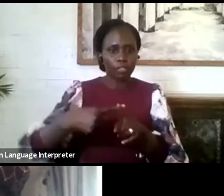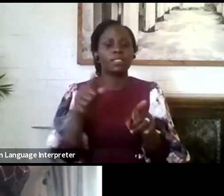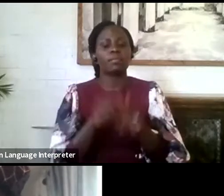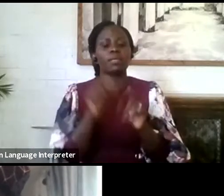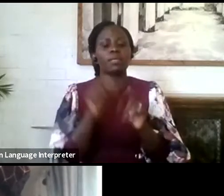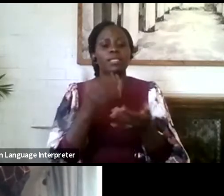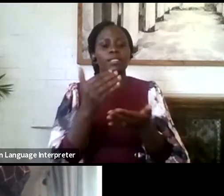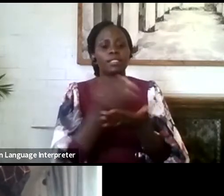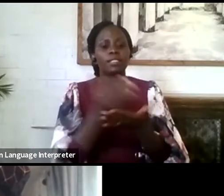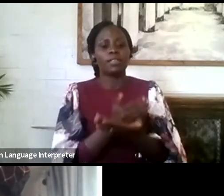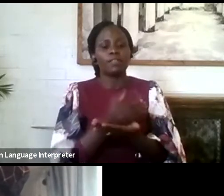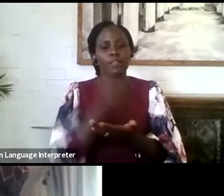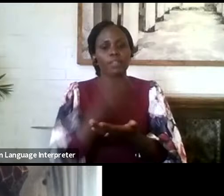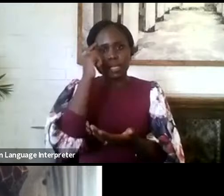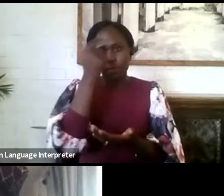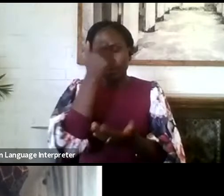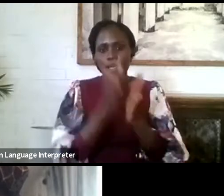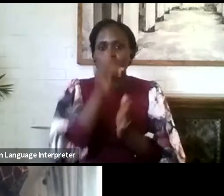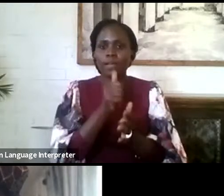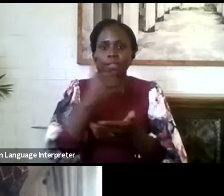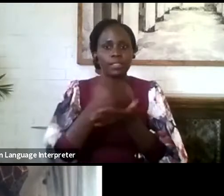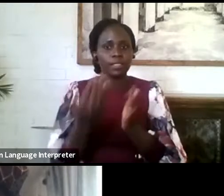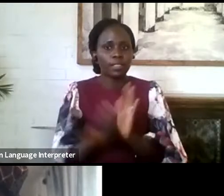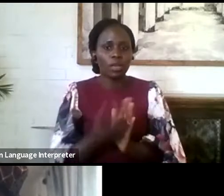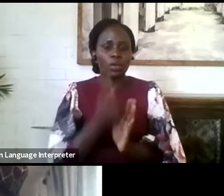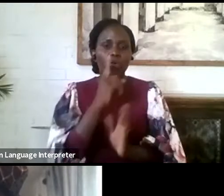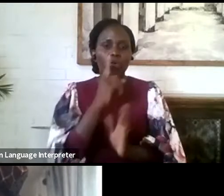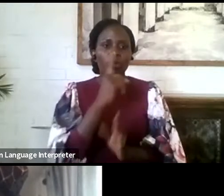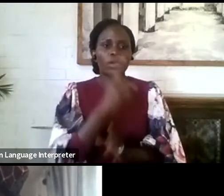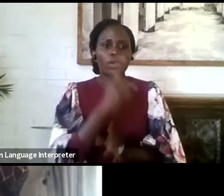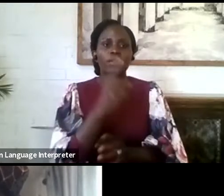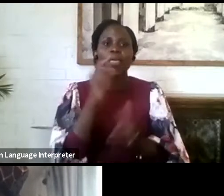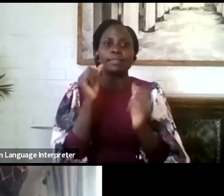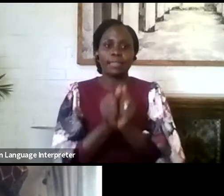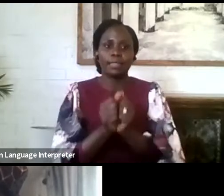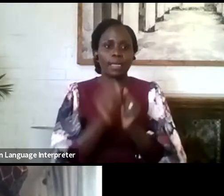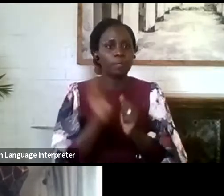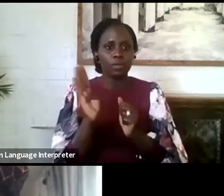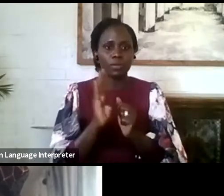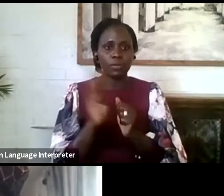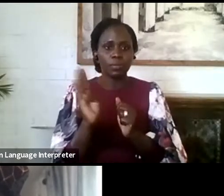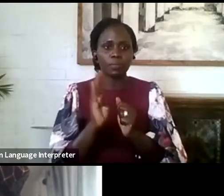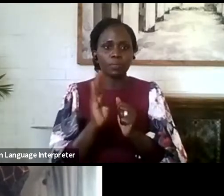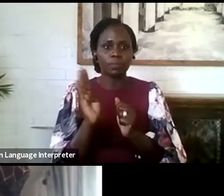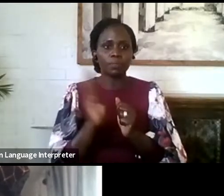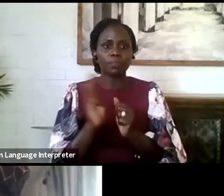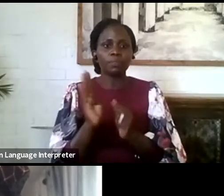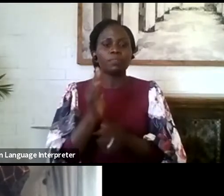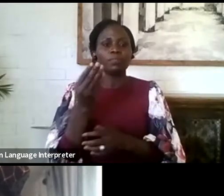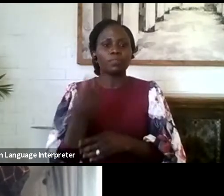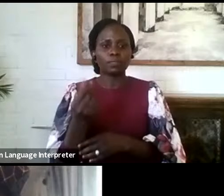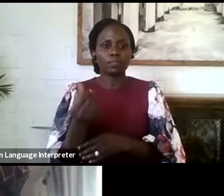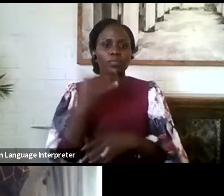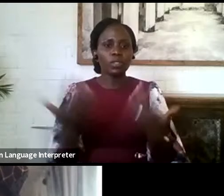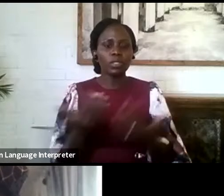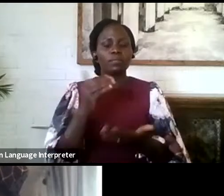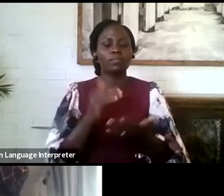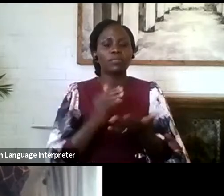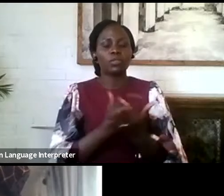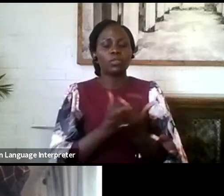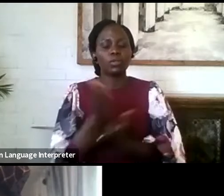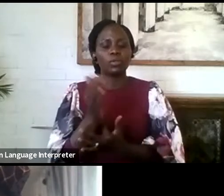sector up to 110 billion hours of work through streamlined systems. Digital ID can also